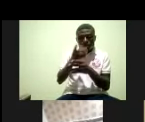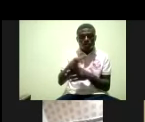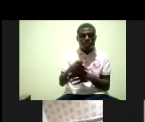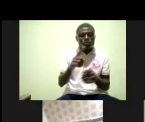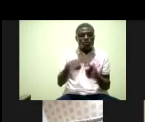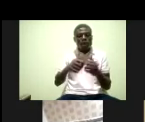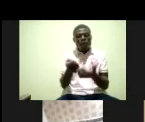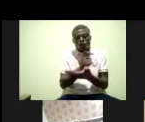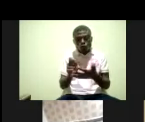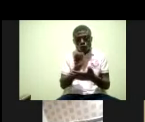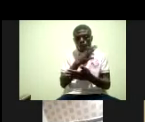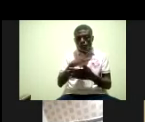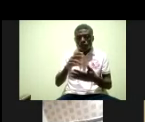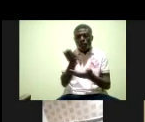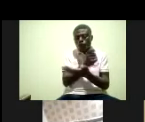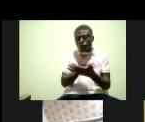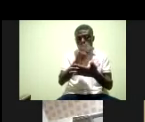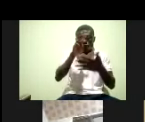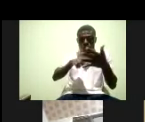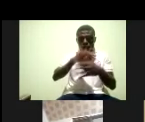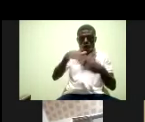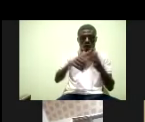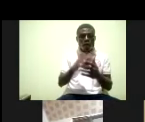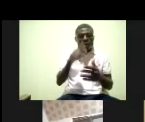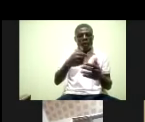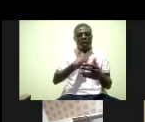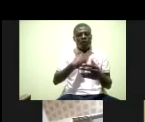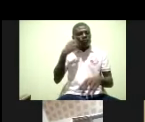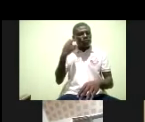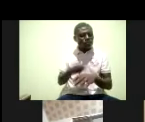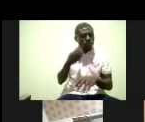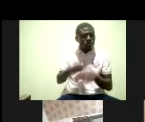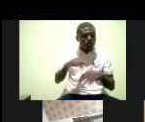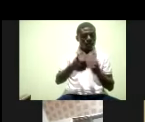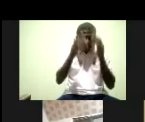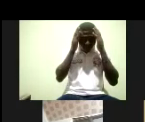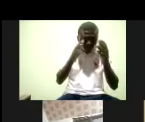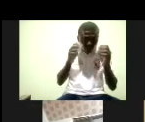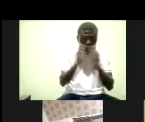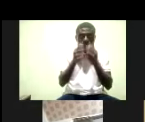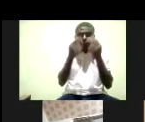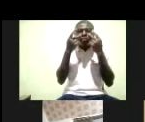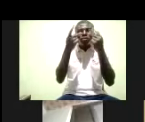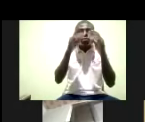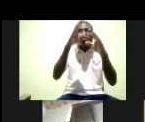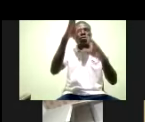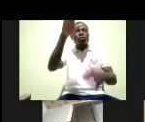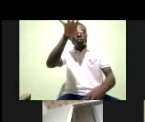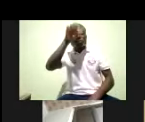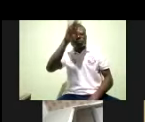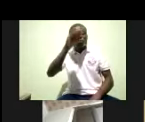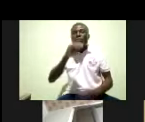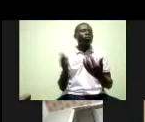and spelling. They will find it difficulty in paying attention to the visual tasks, easily distracted